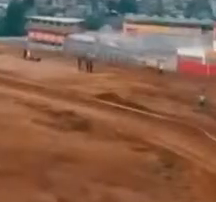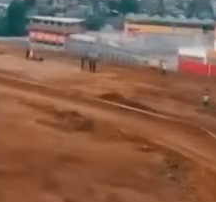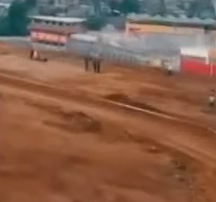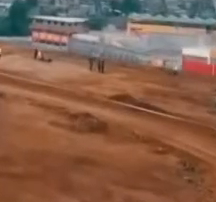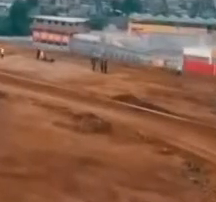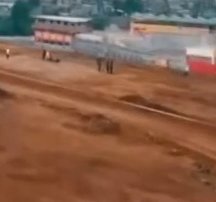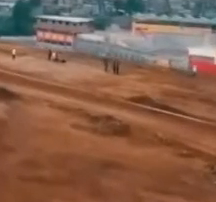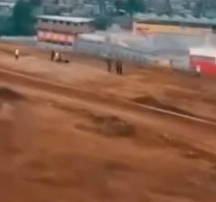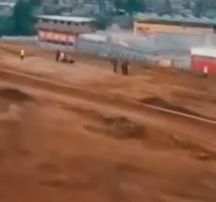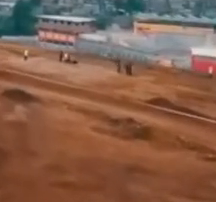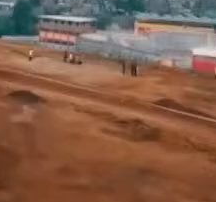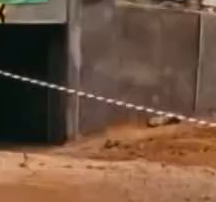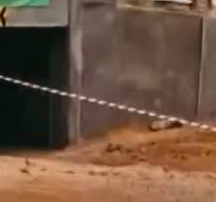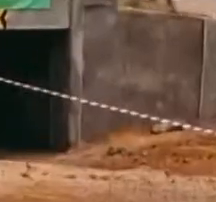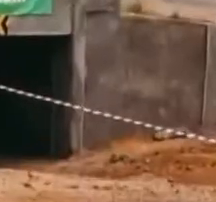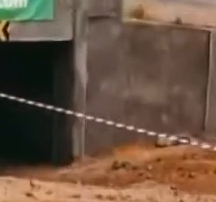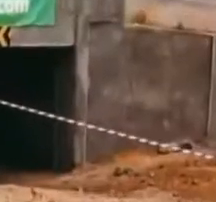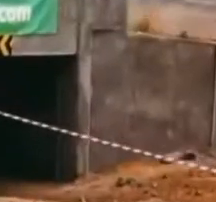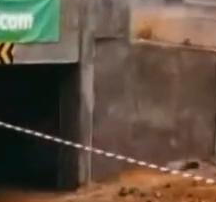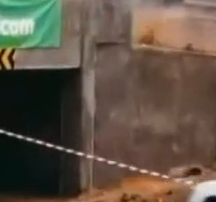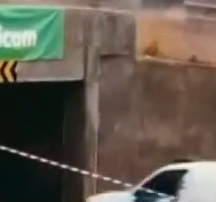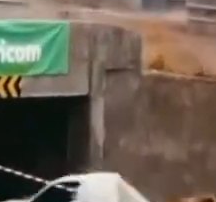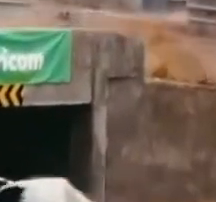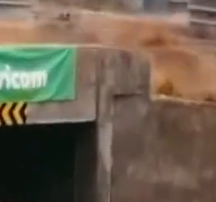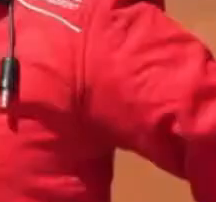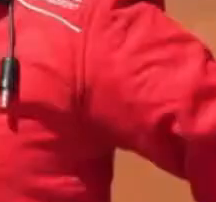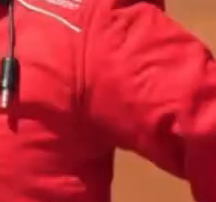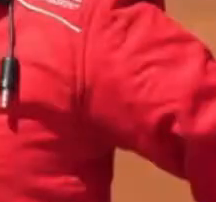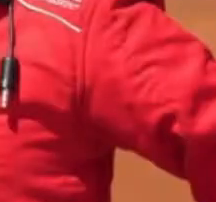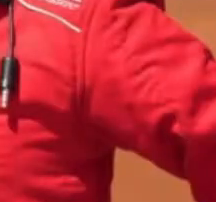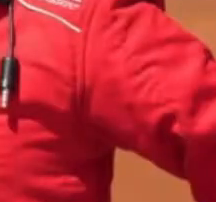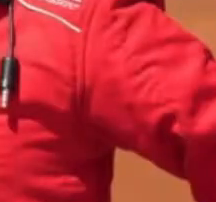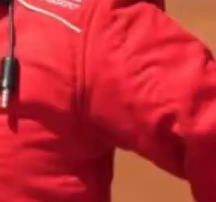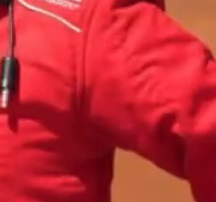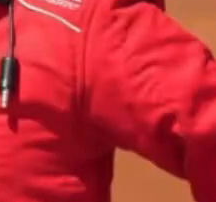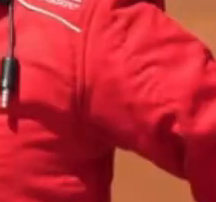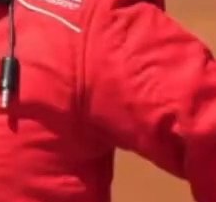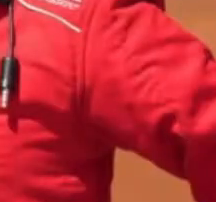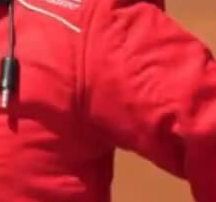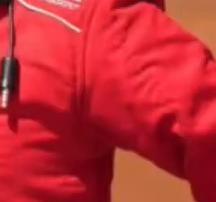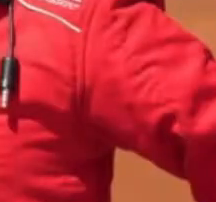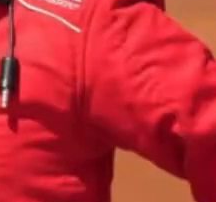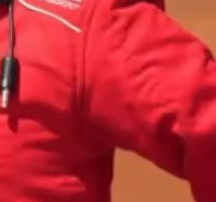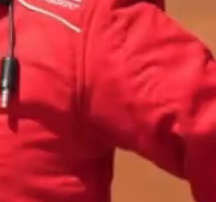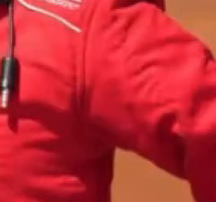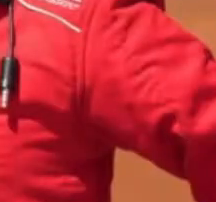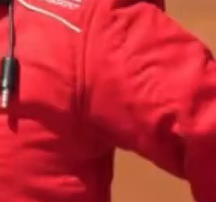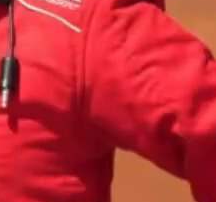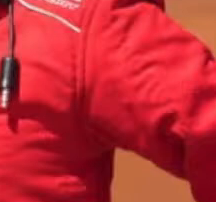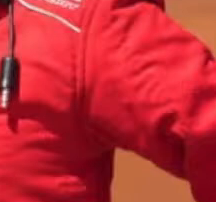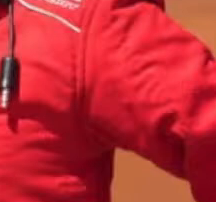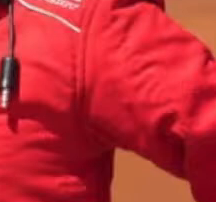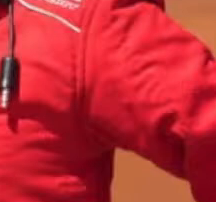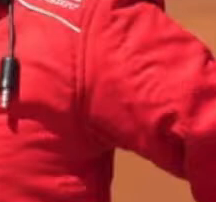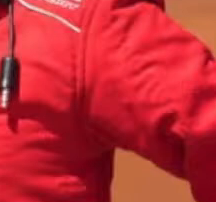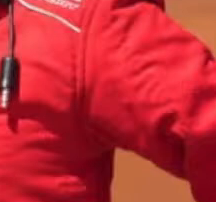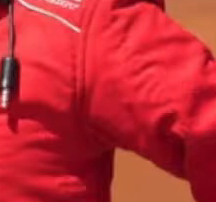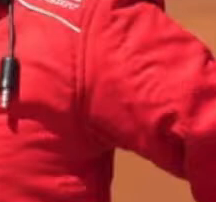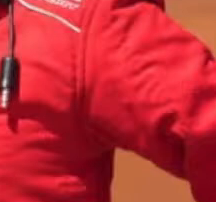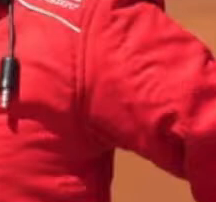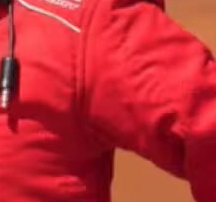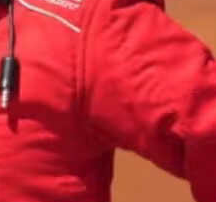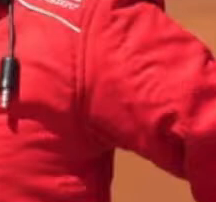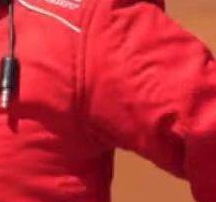Otherwise, you're not going to survive. And it's not just female drivers. We need female navigators. We need female mechanics. We need